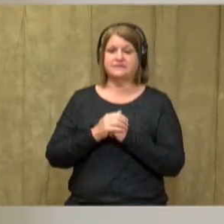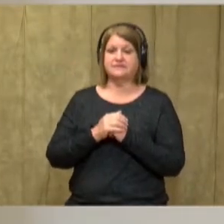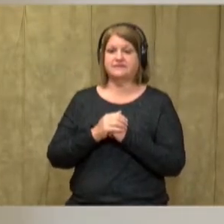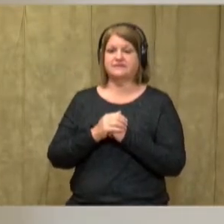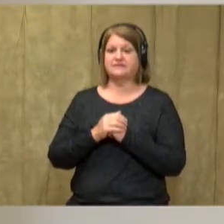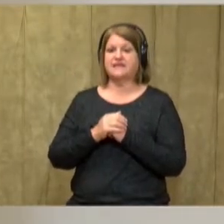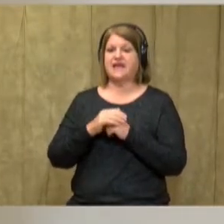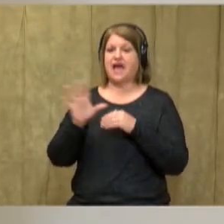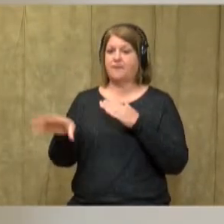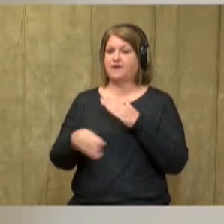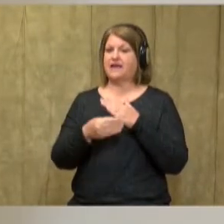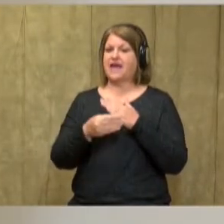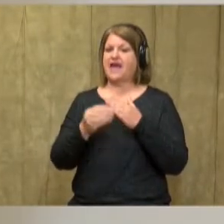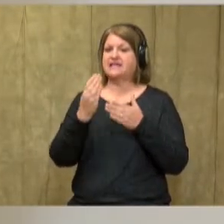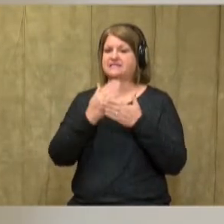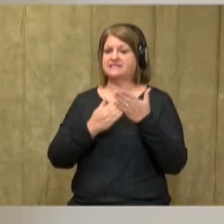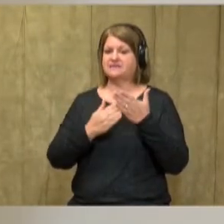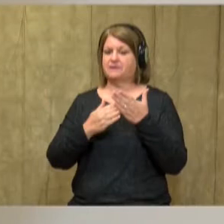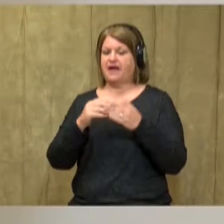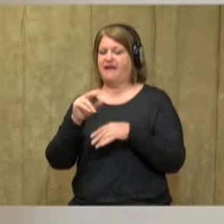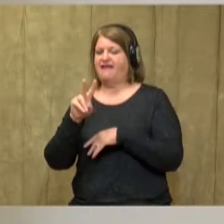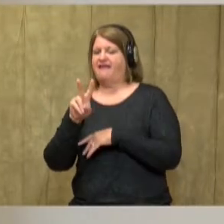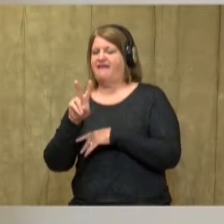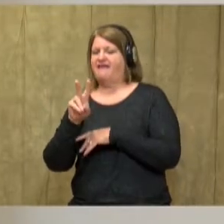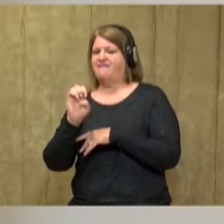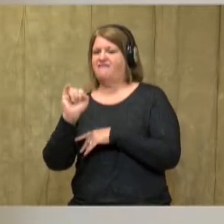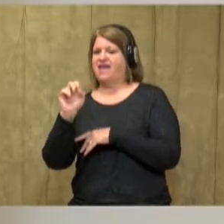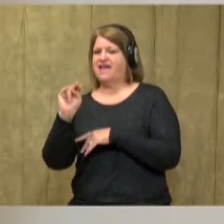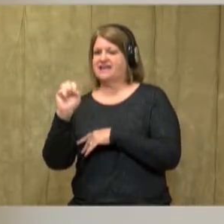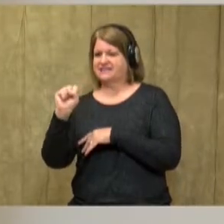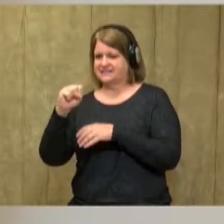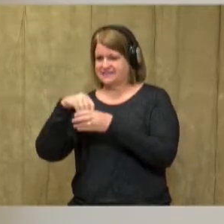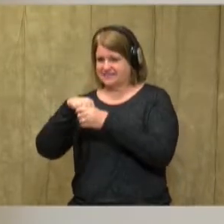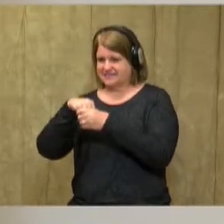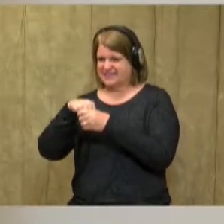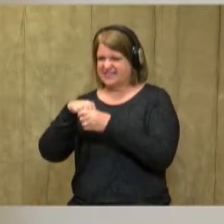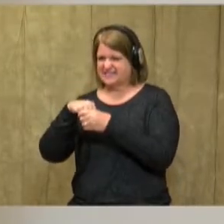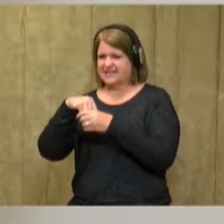And I'm going to add some little veins in these leaves.